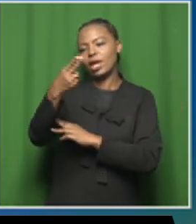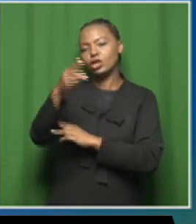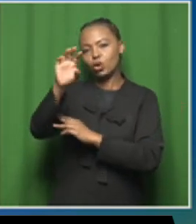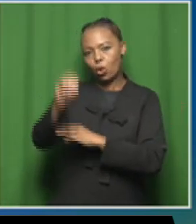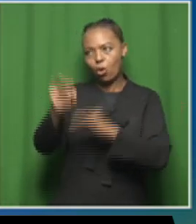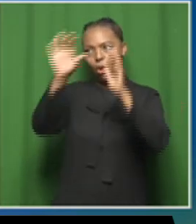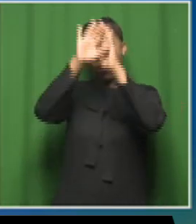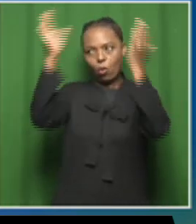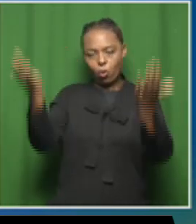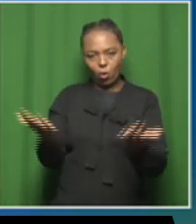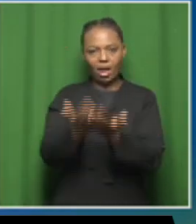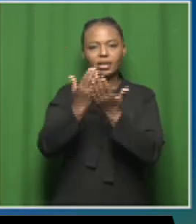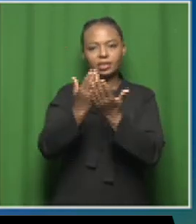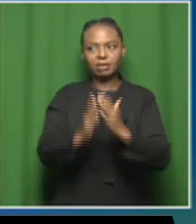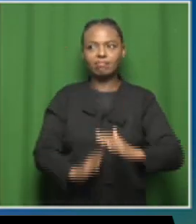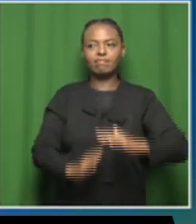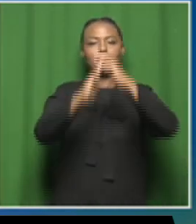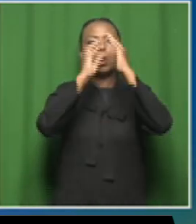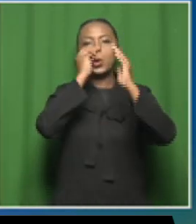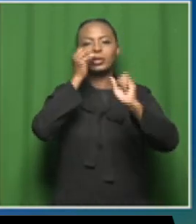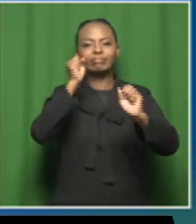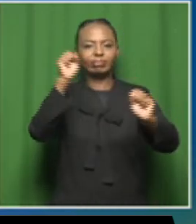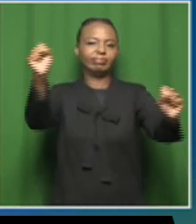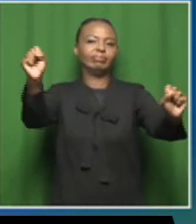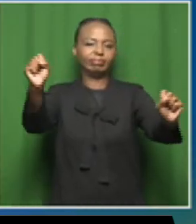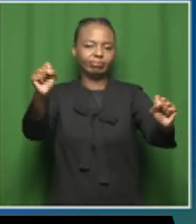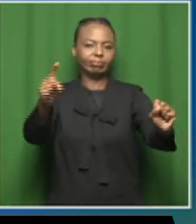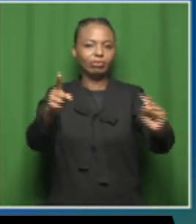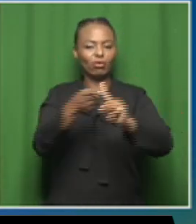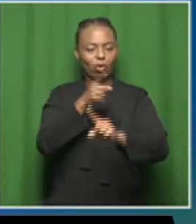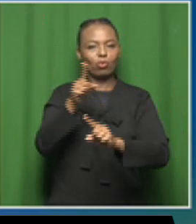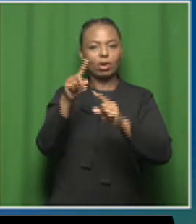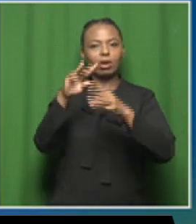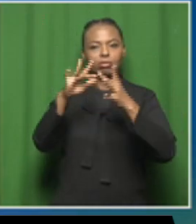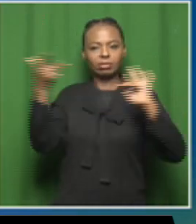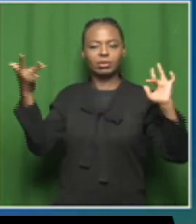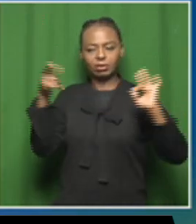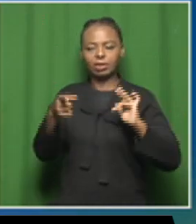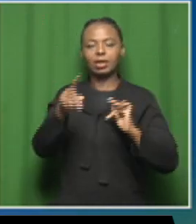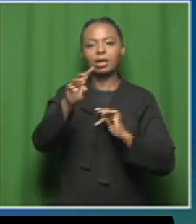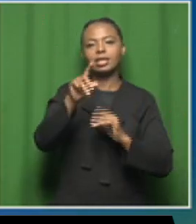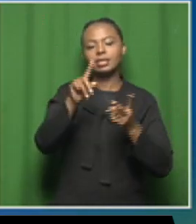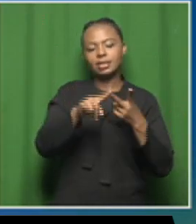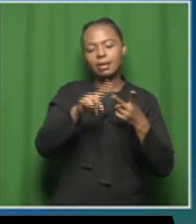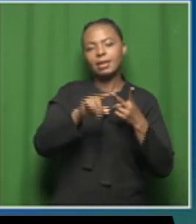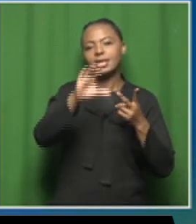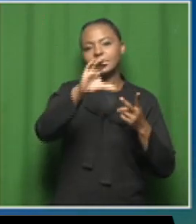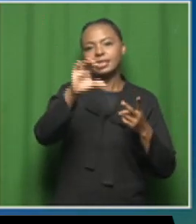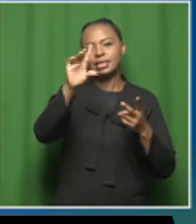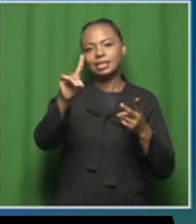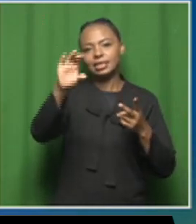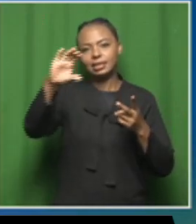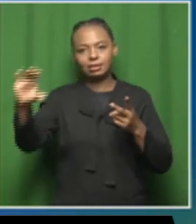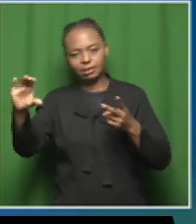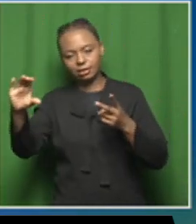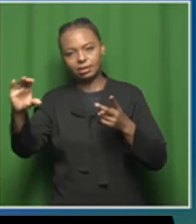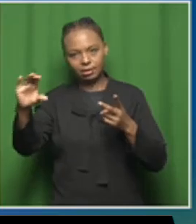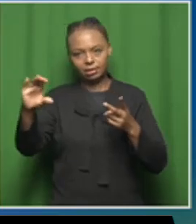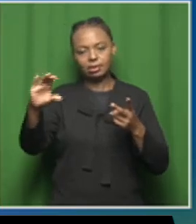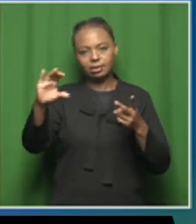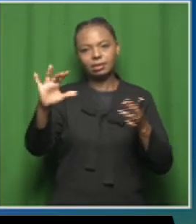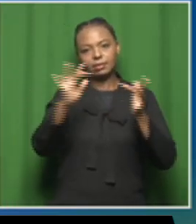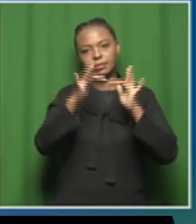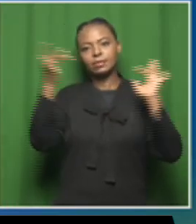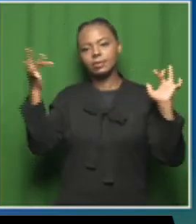Other information on human metapneumovirus can be found on the CDC website. They have a good